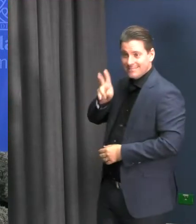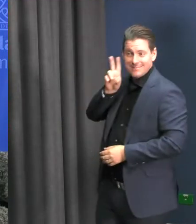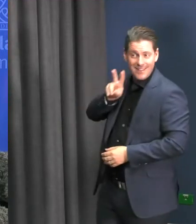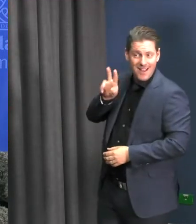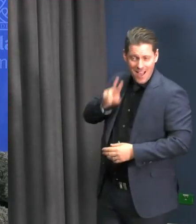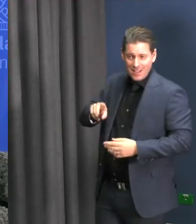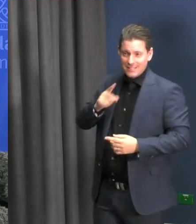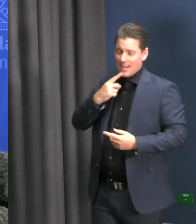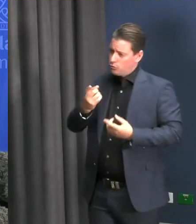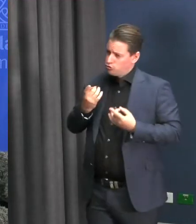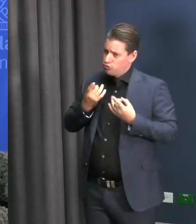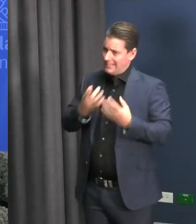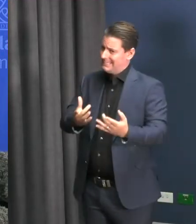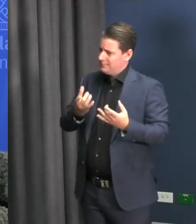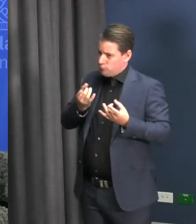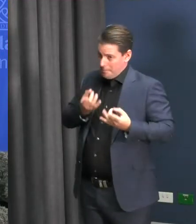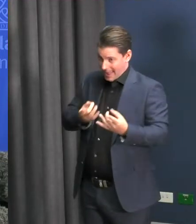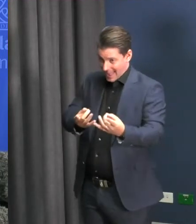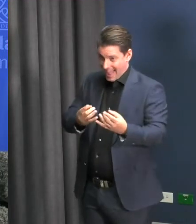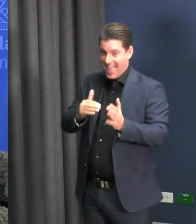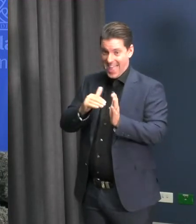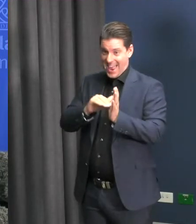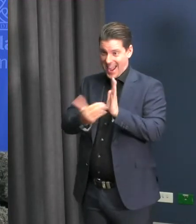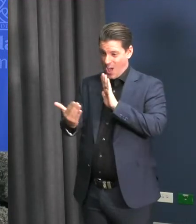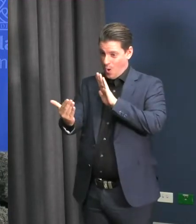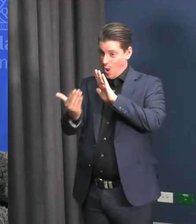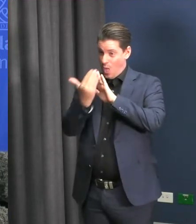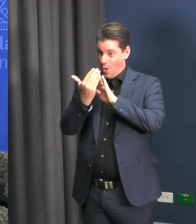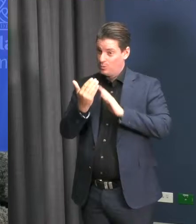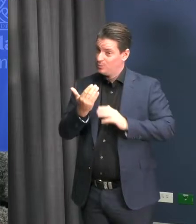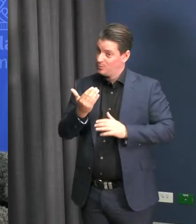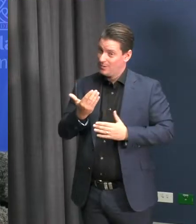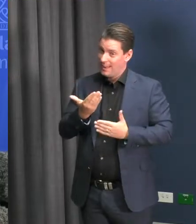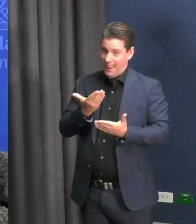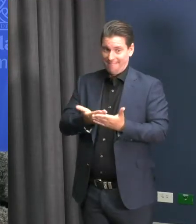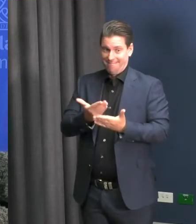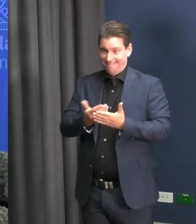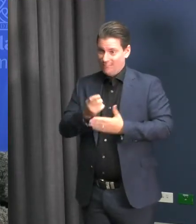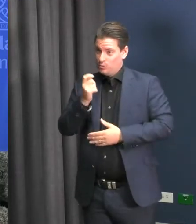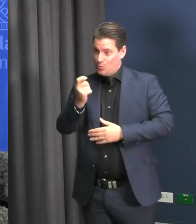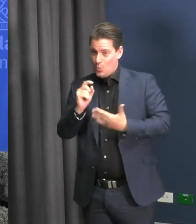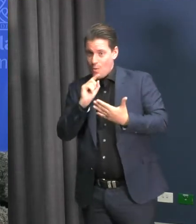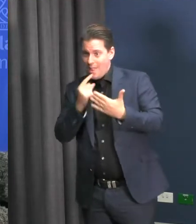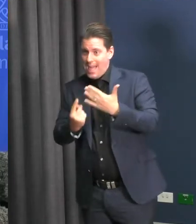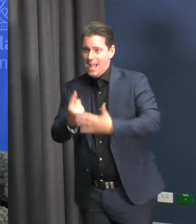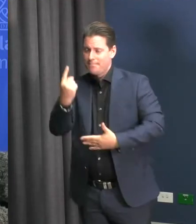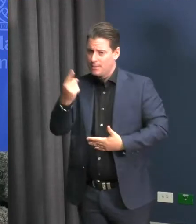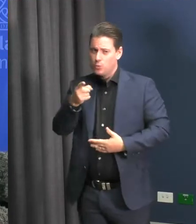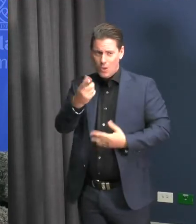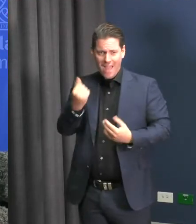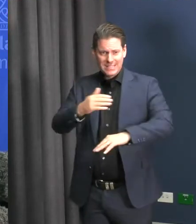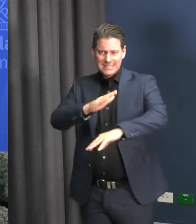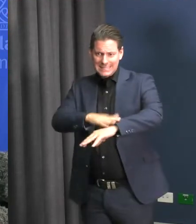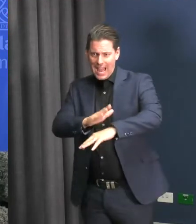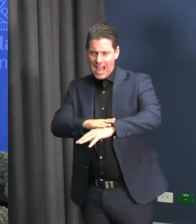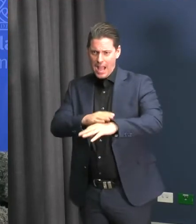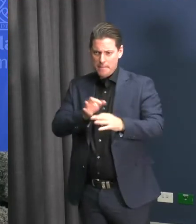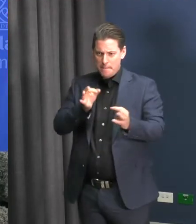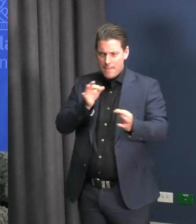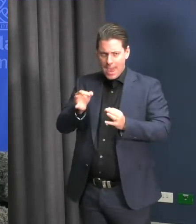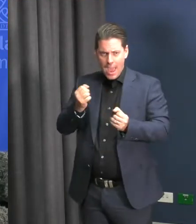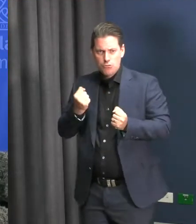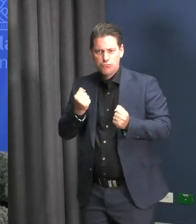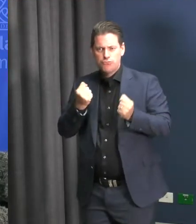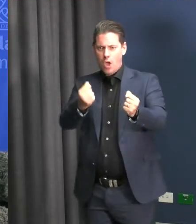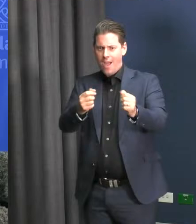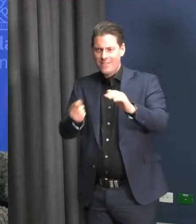We're now into the phase where it's hours rather than days, but you've still got time. You've got time to plan an evacuation route if you're in one of those zones. You've got